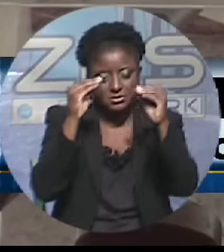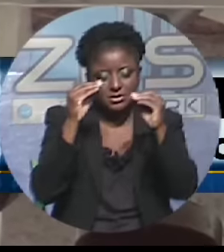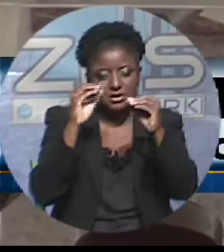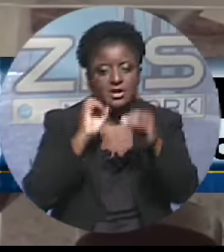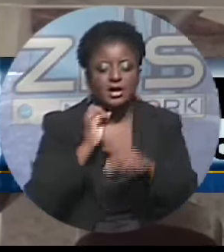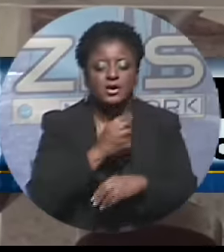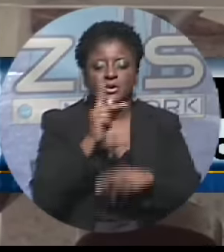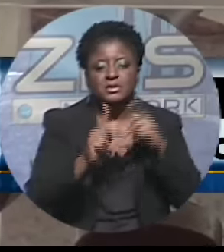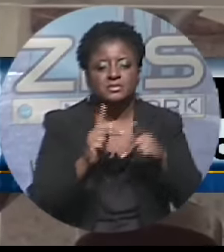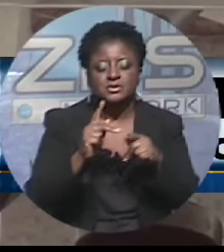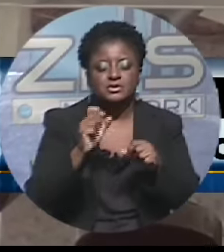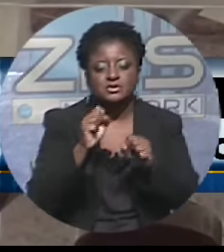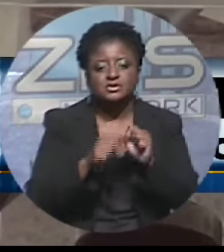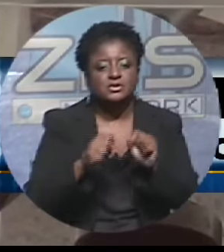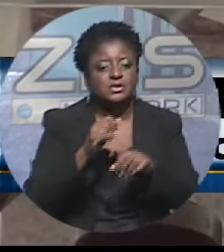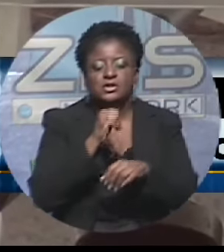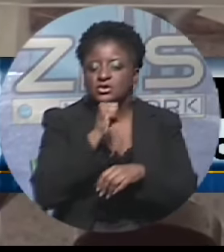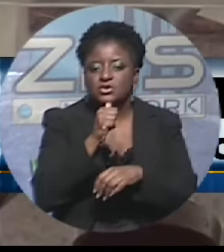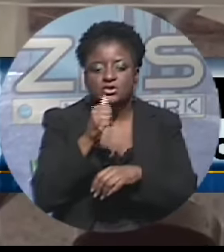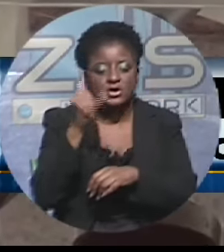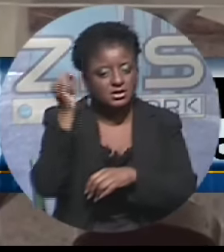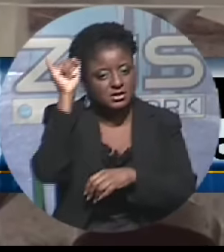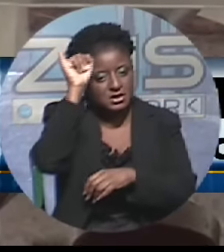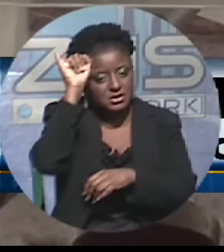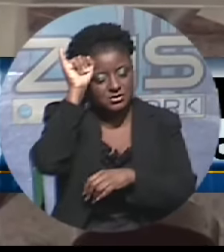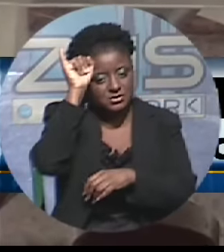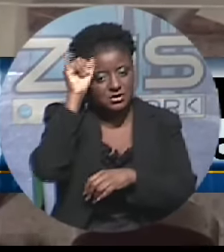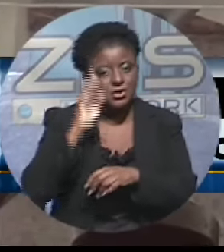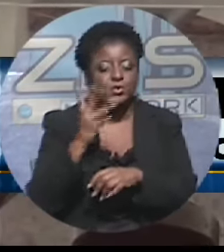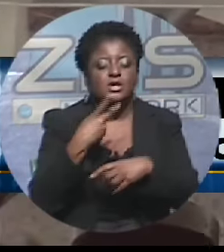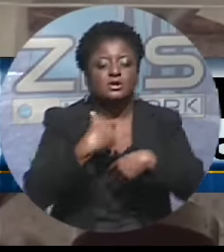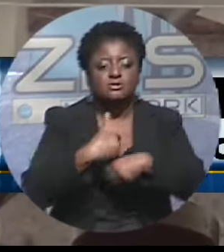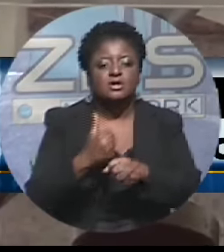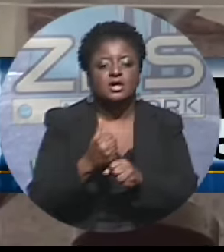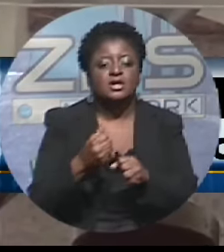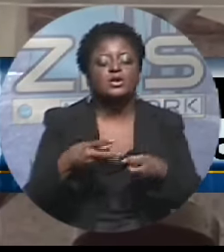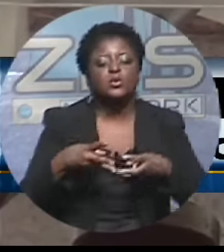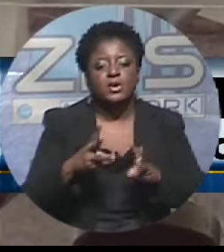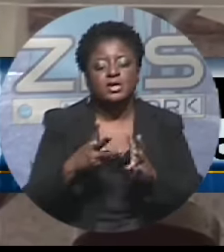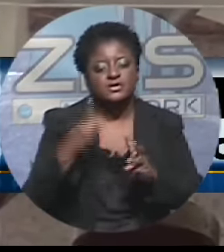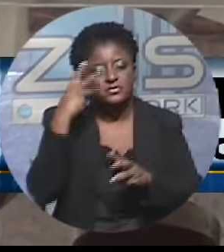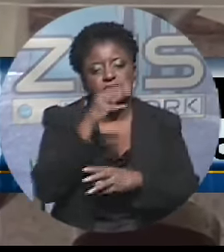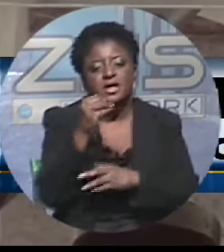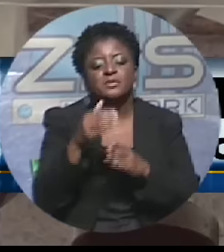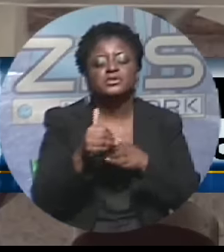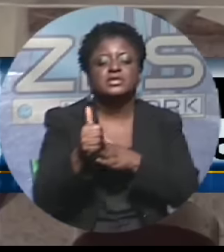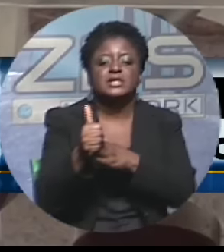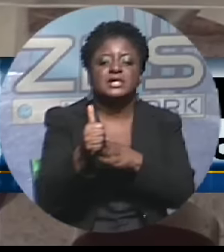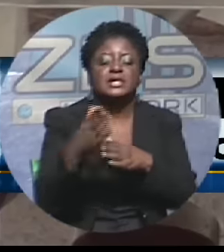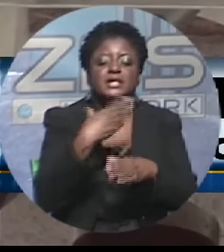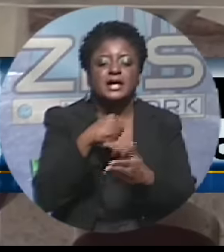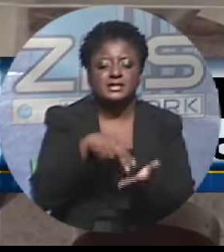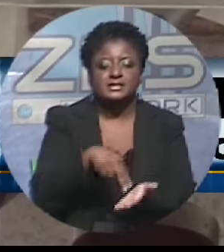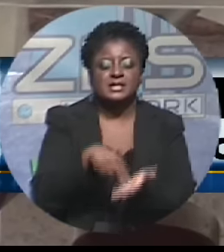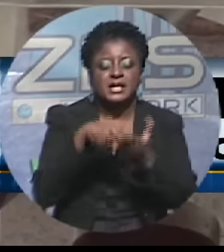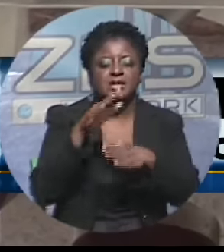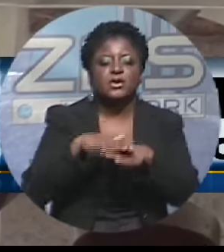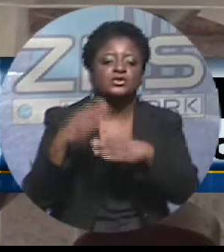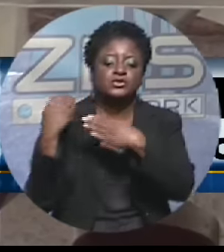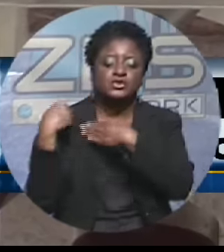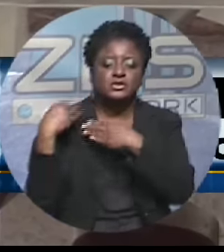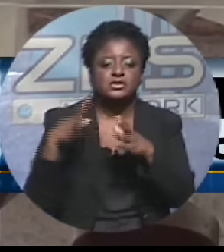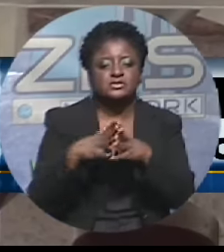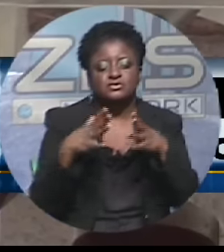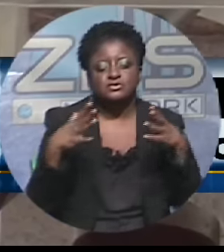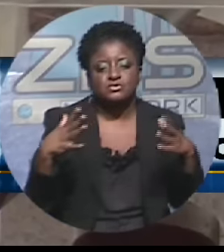ignorant. We have created platforms for them to lead and to stand on the shoulders of